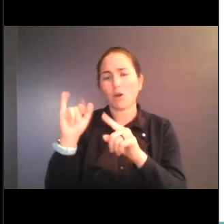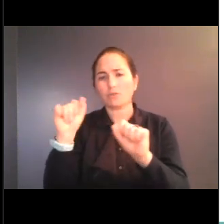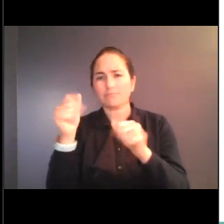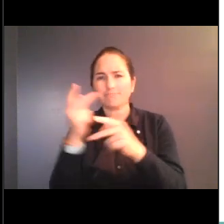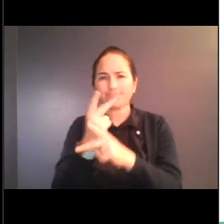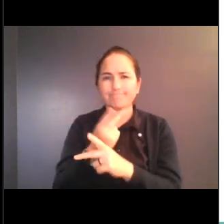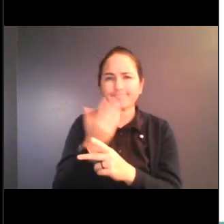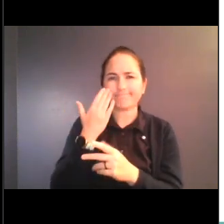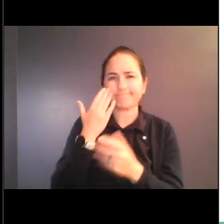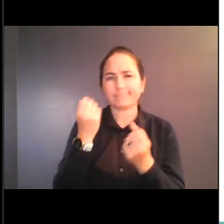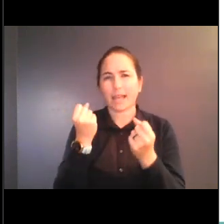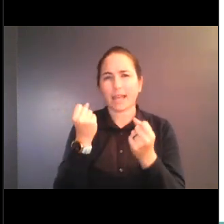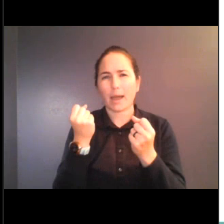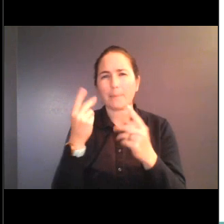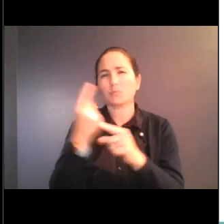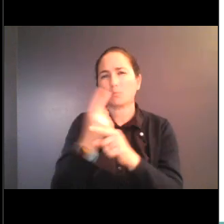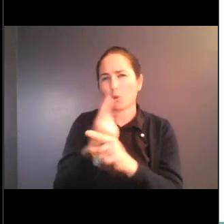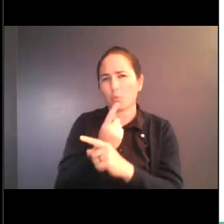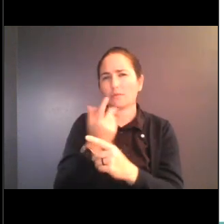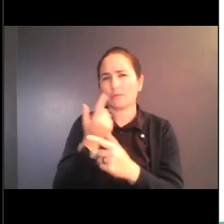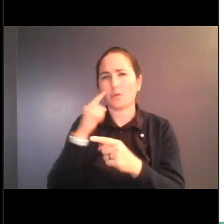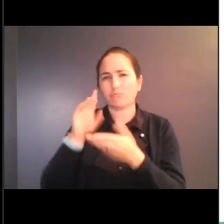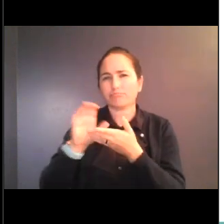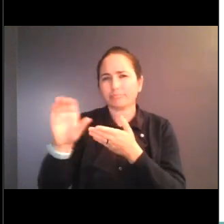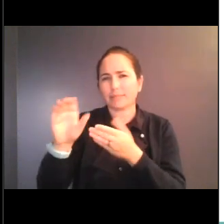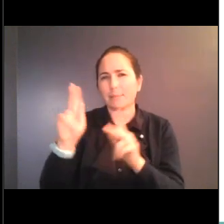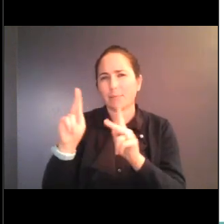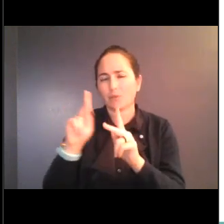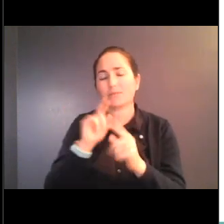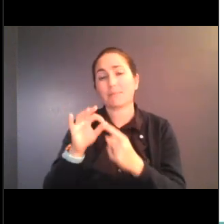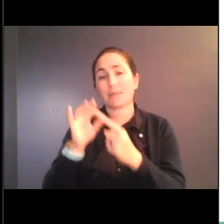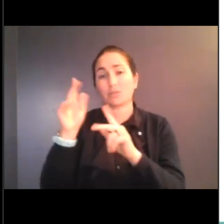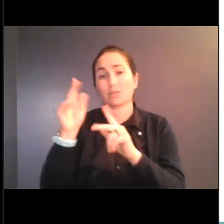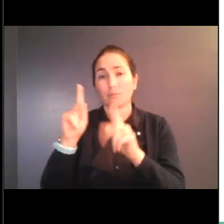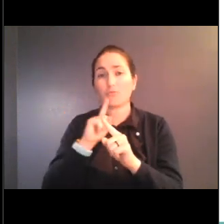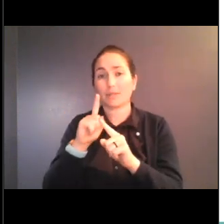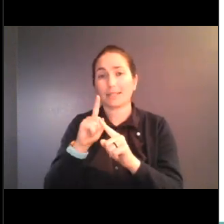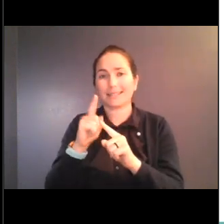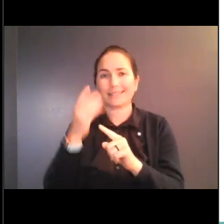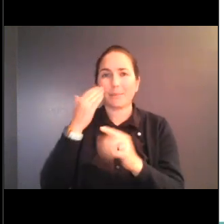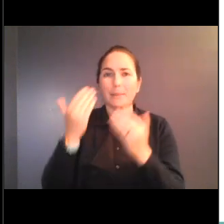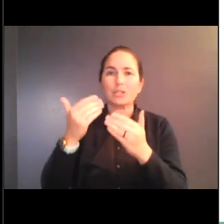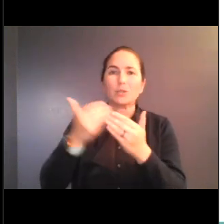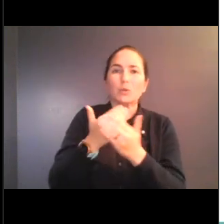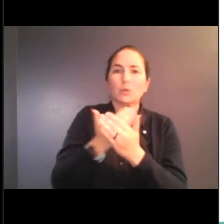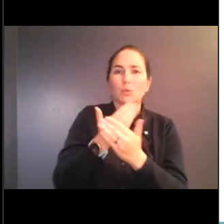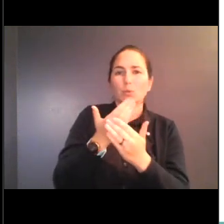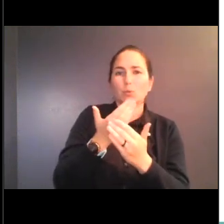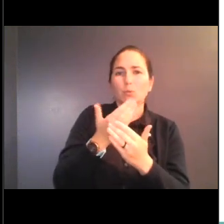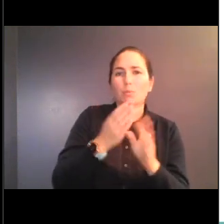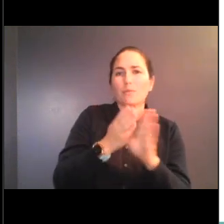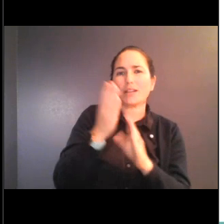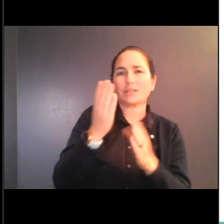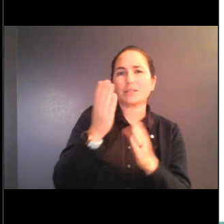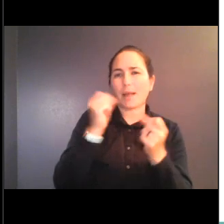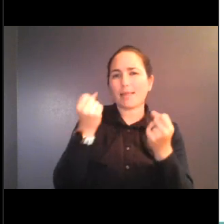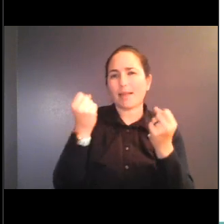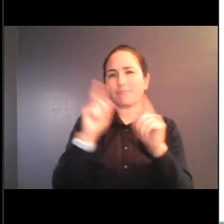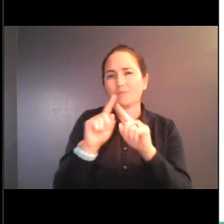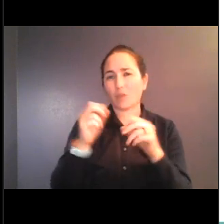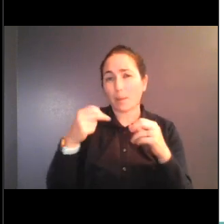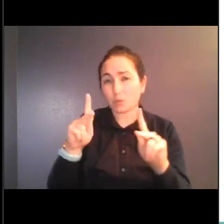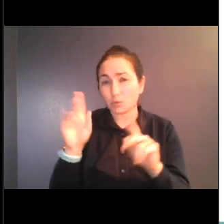was appropriate to pay people, especially people who are early in their career who might not have you know, a lot of opportunities like